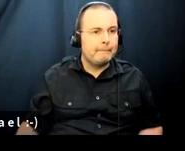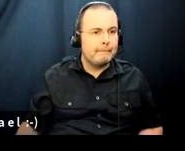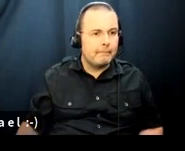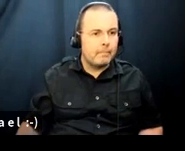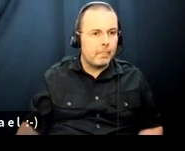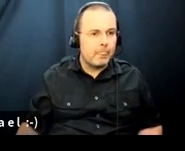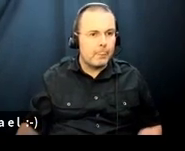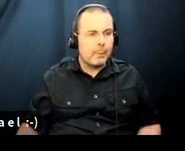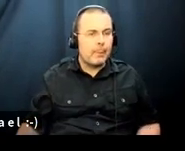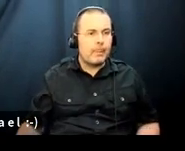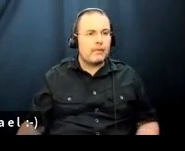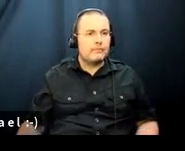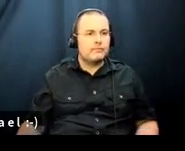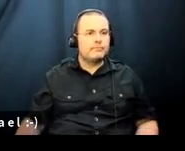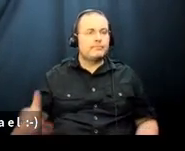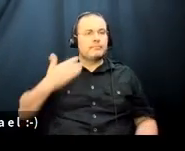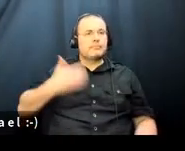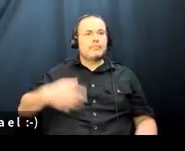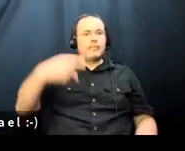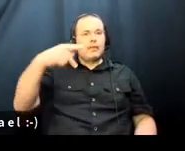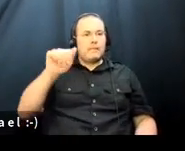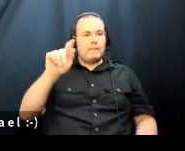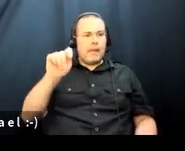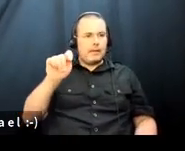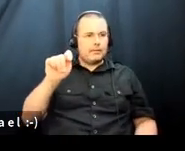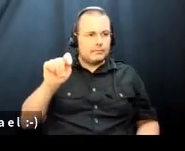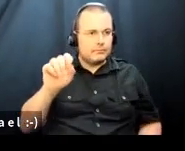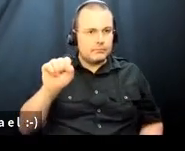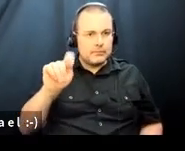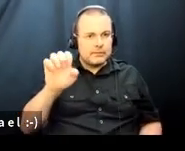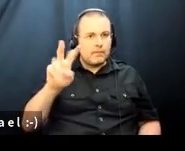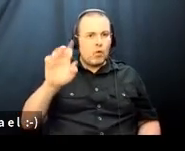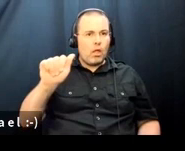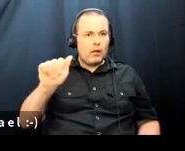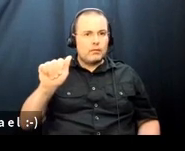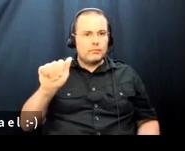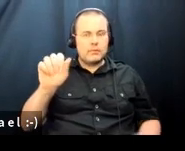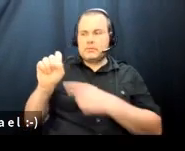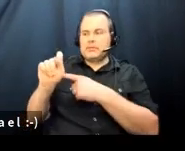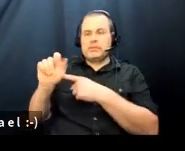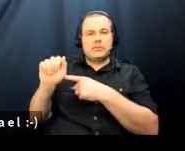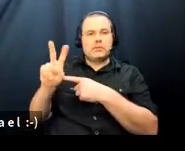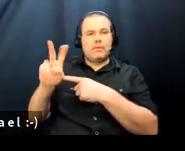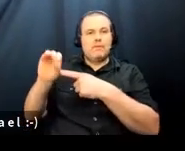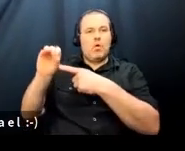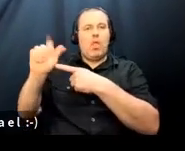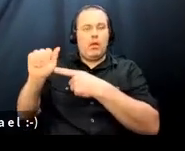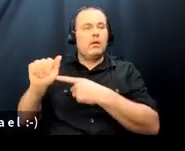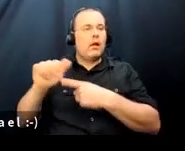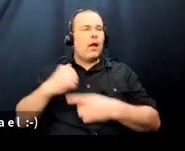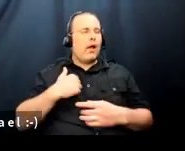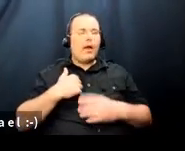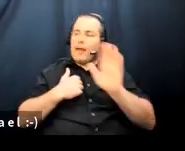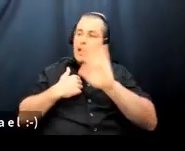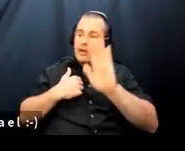Make a comment. Hi, I'm Pat Stavola. Hi, Pat. And I just mentioned when you were talking about IQ tests before,